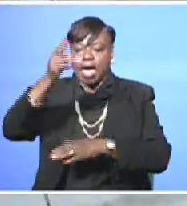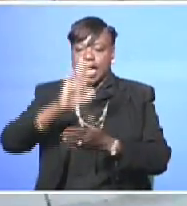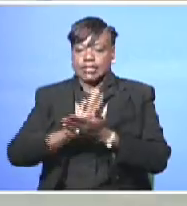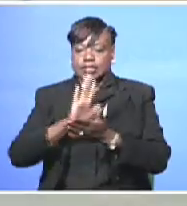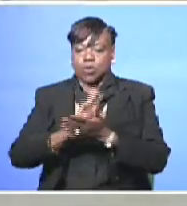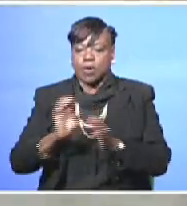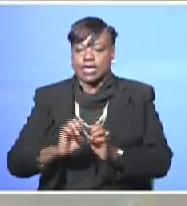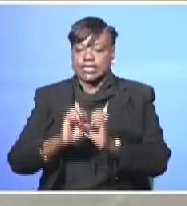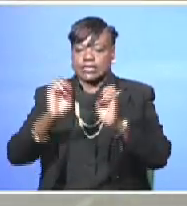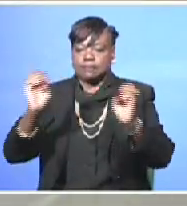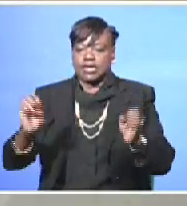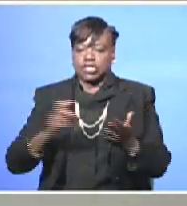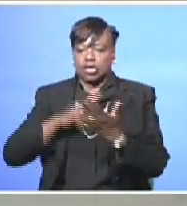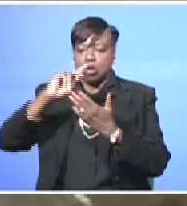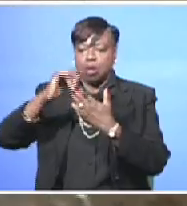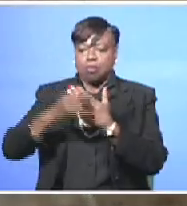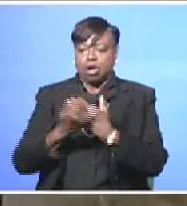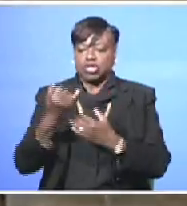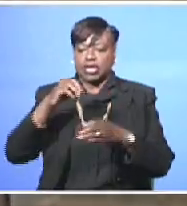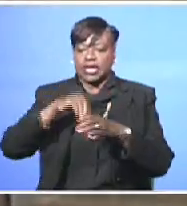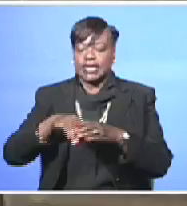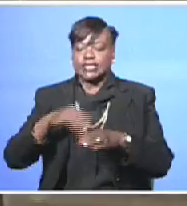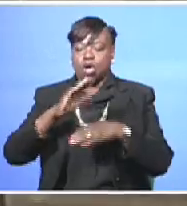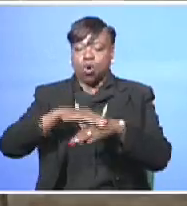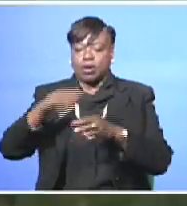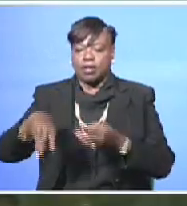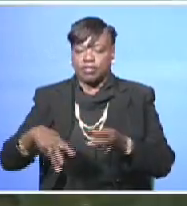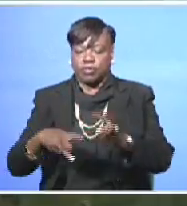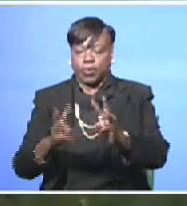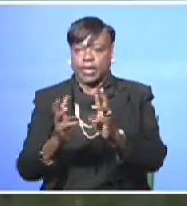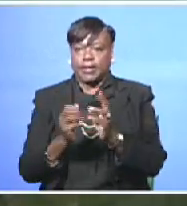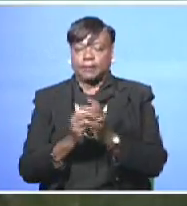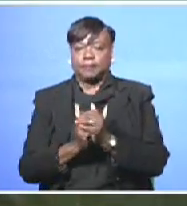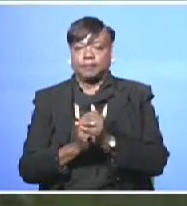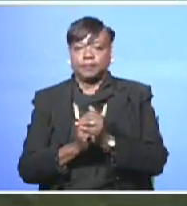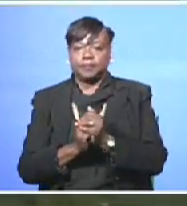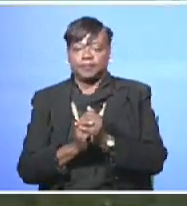project is currently underway. Cleopatra Murphy, ZNS Network News.